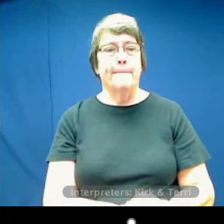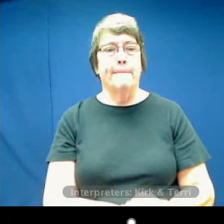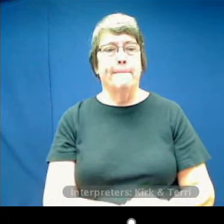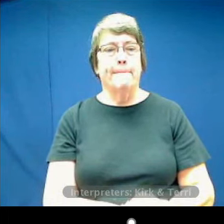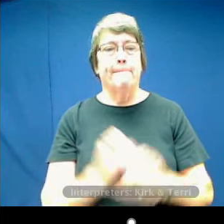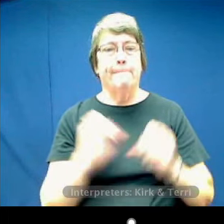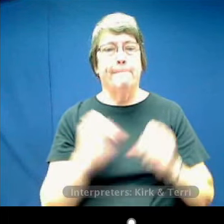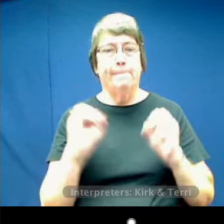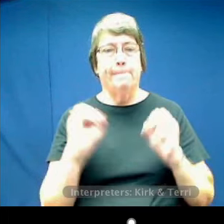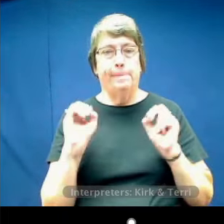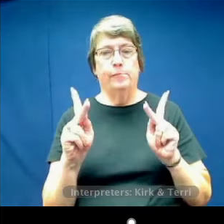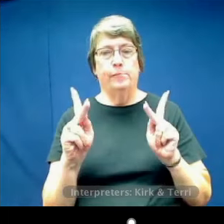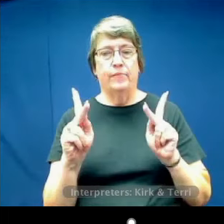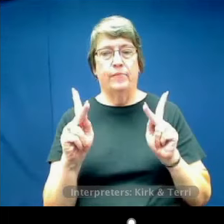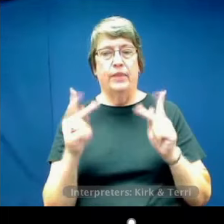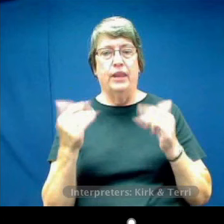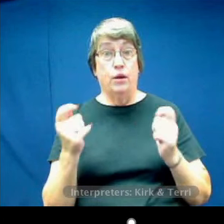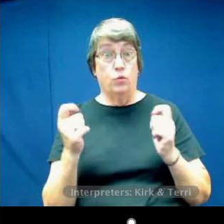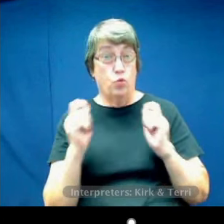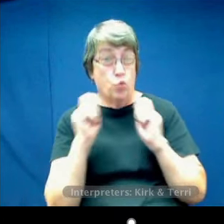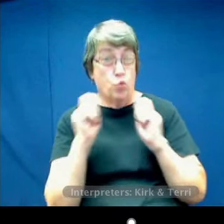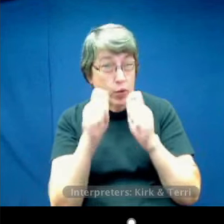Okay, quickly, questions.